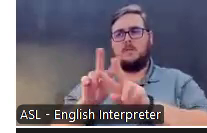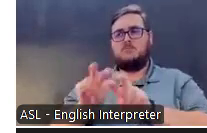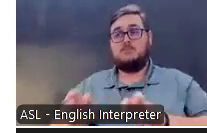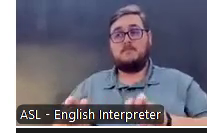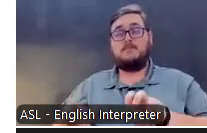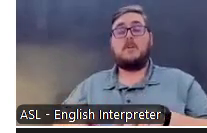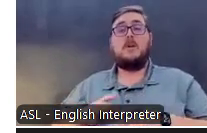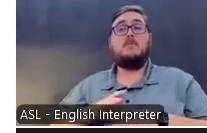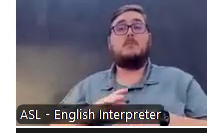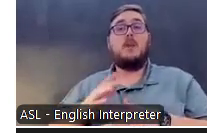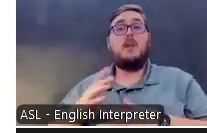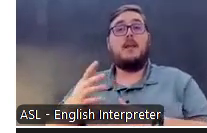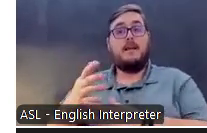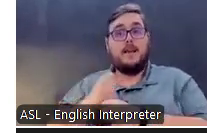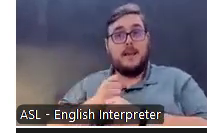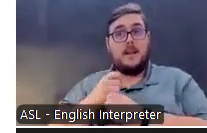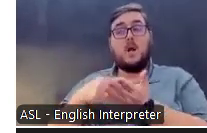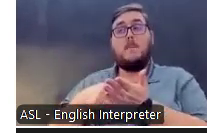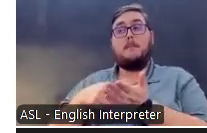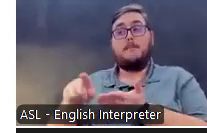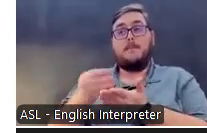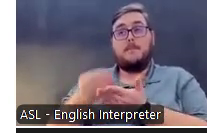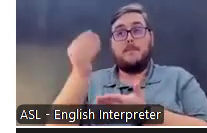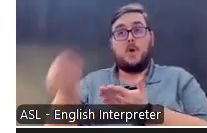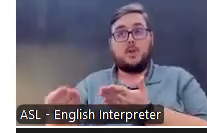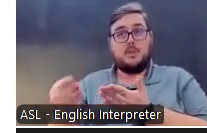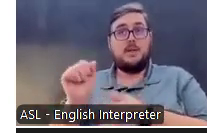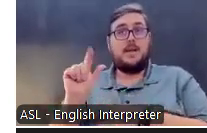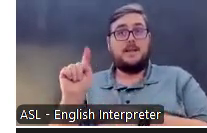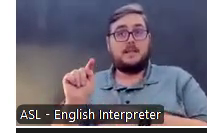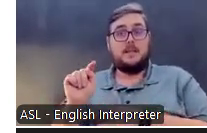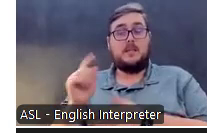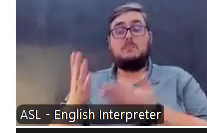Acquiring AT, so that could be purchasing it or leasing it.